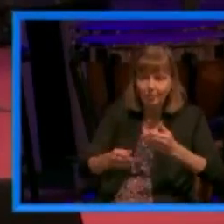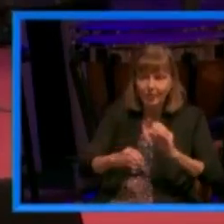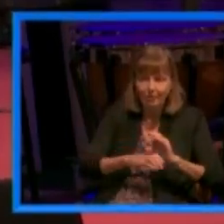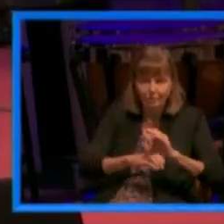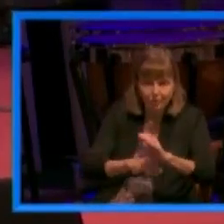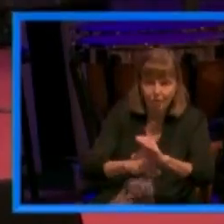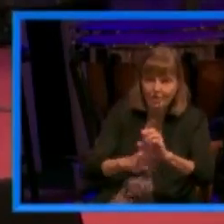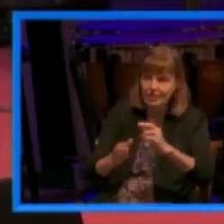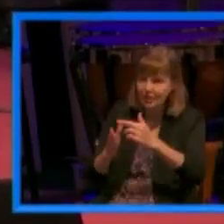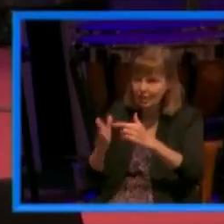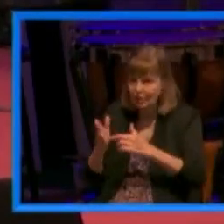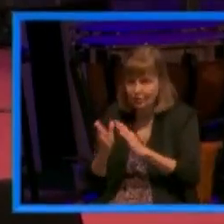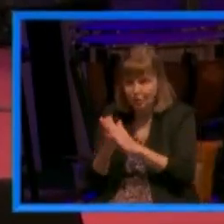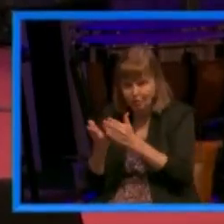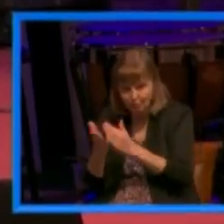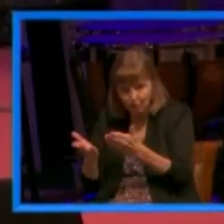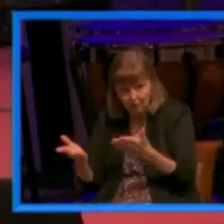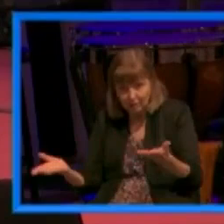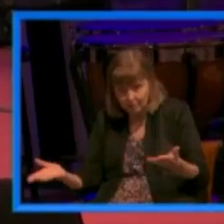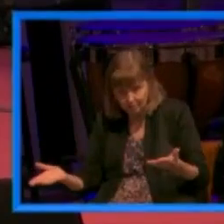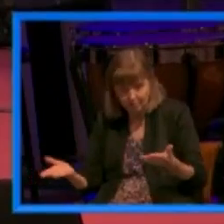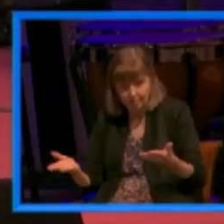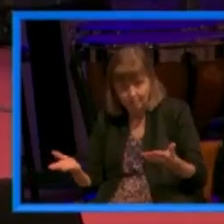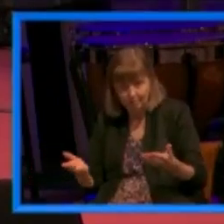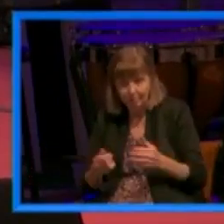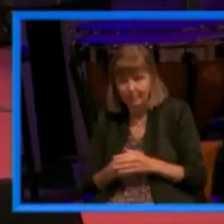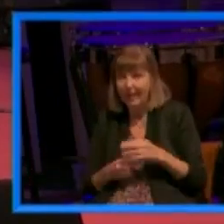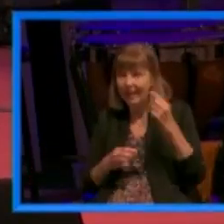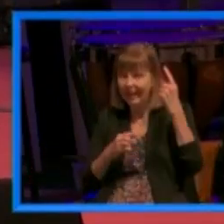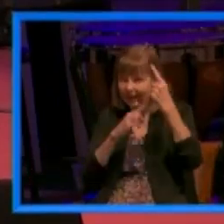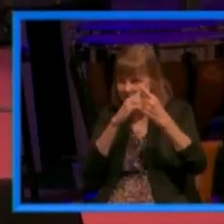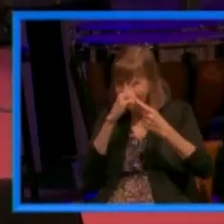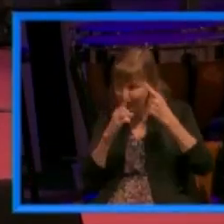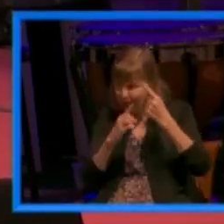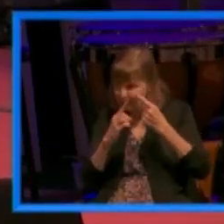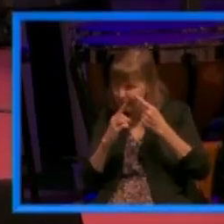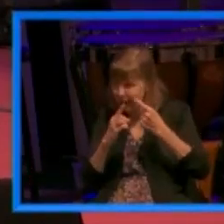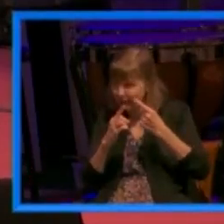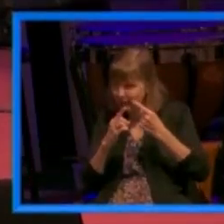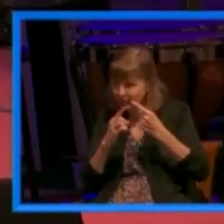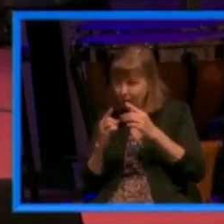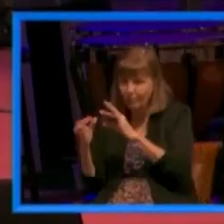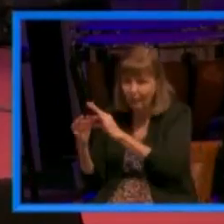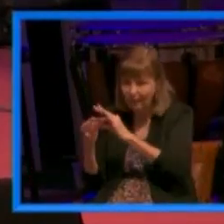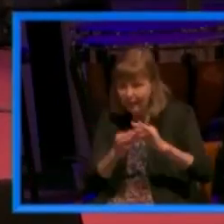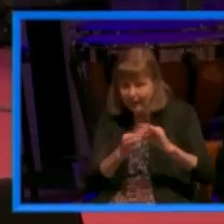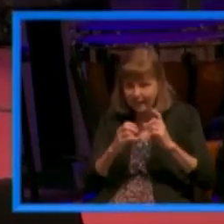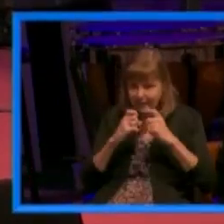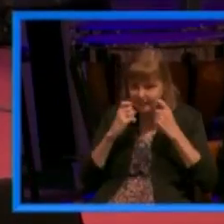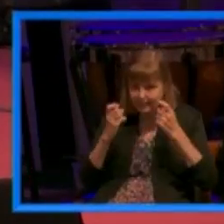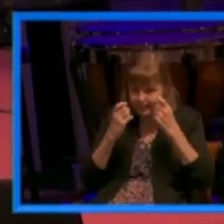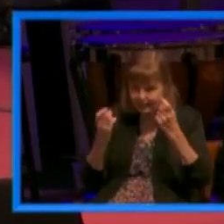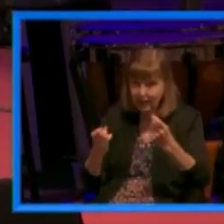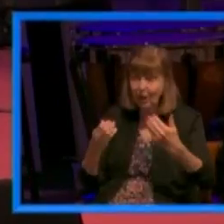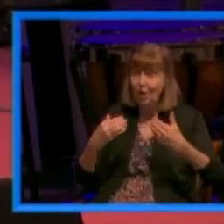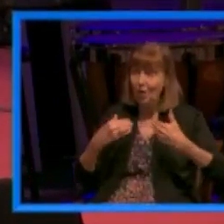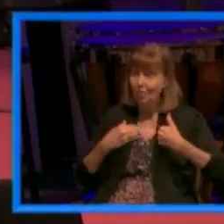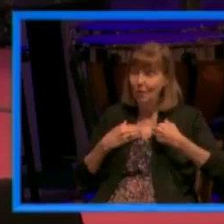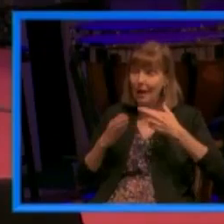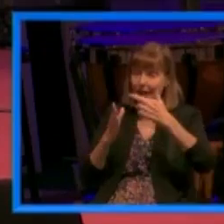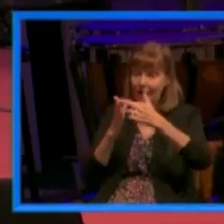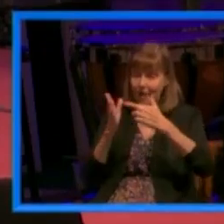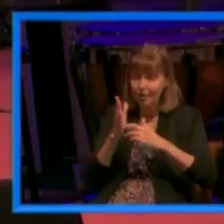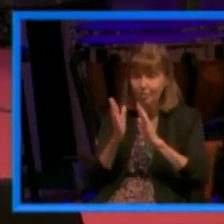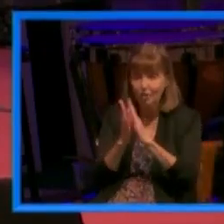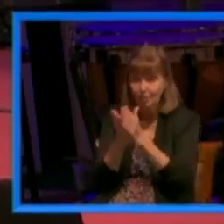zone of baseball. Now, I want you to think about this in the application of sin. There is a rule book that tells us what God desires and what he does